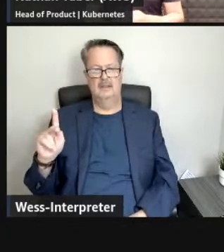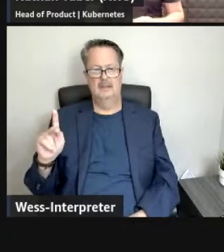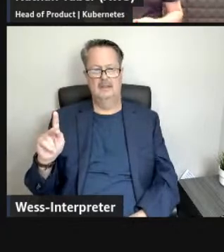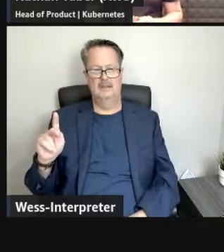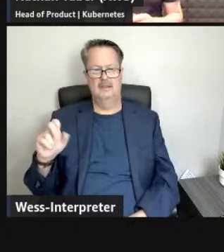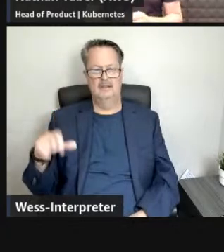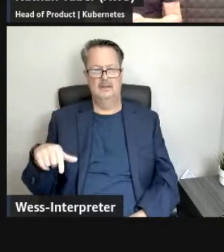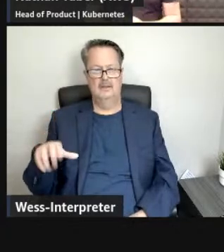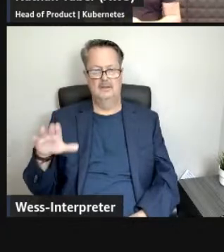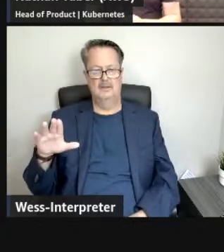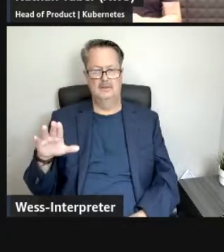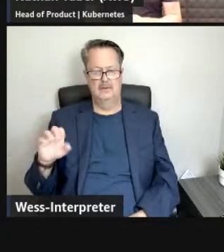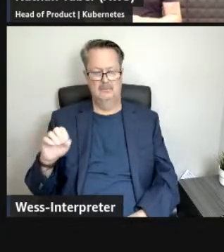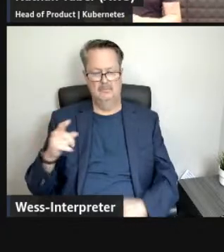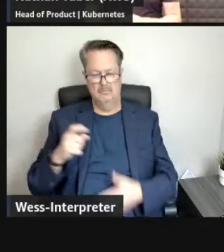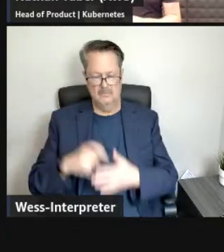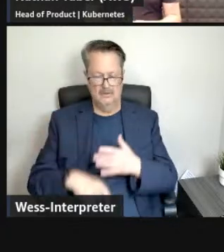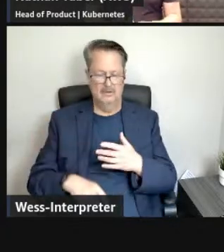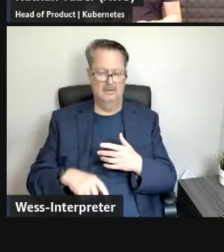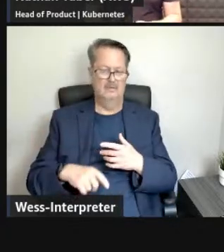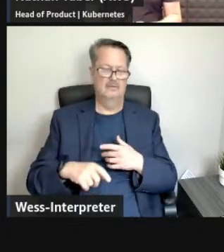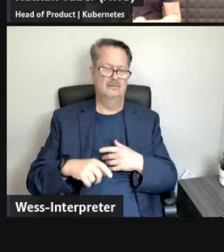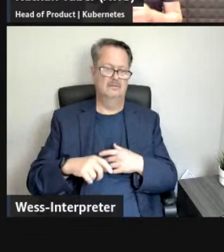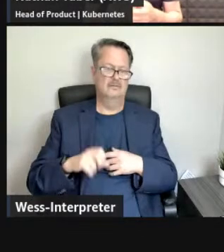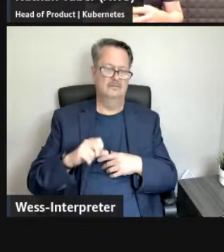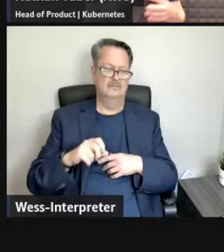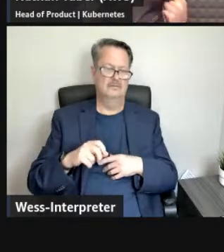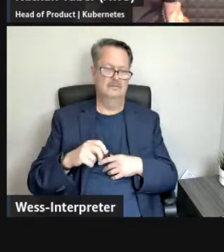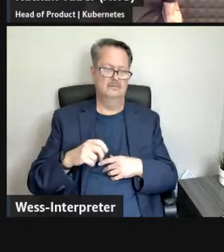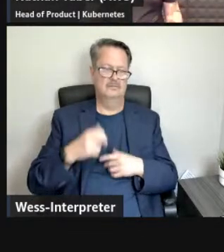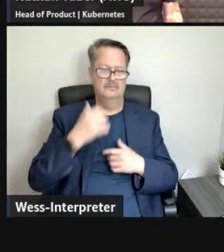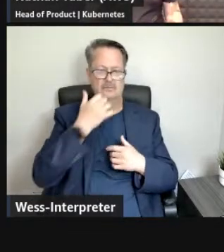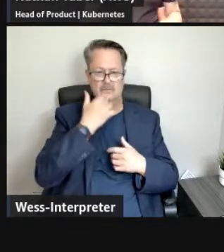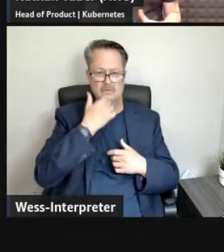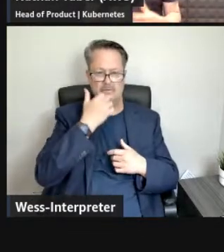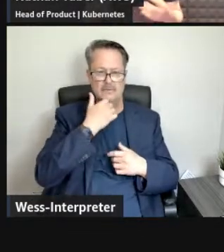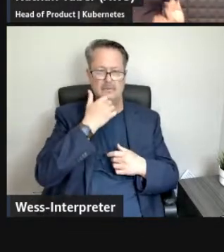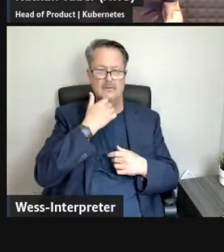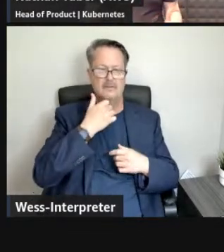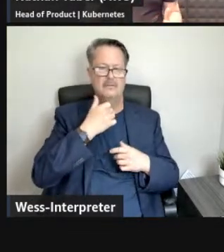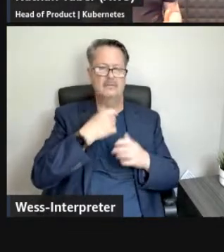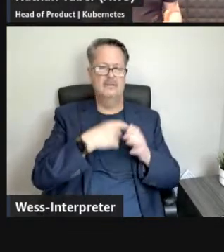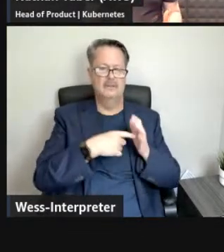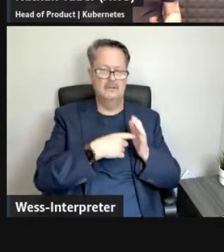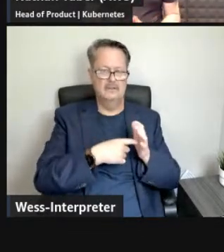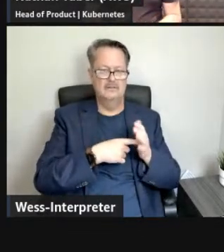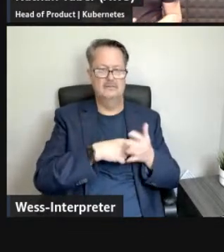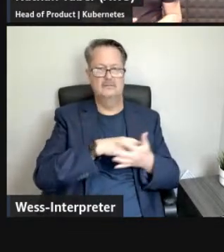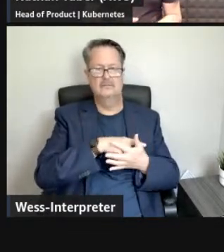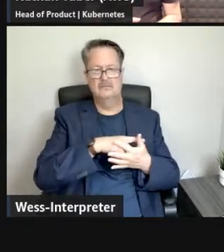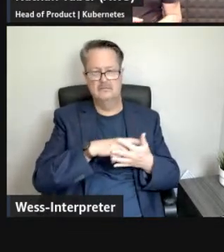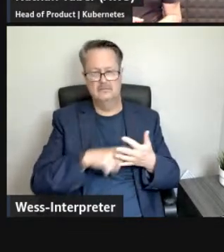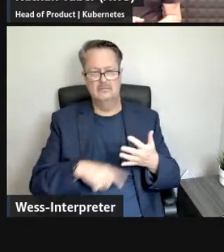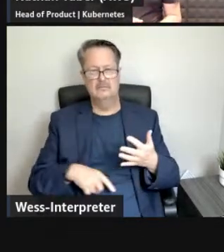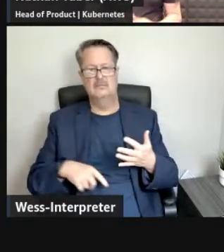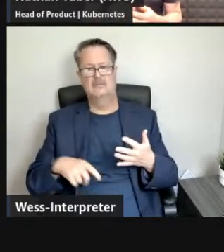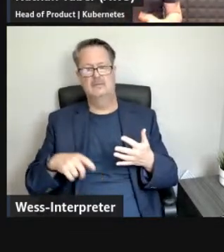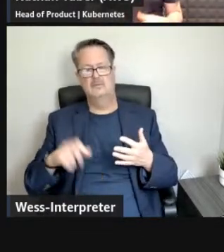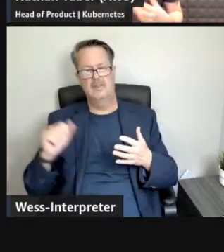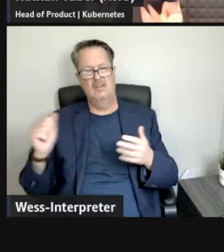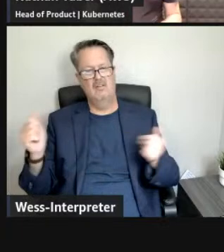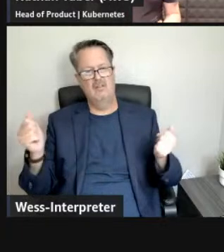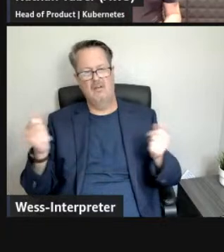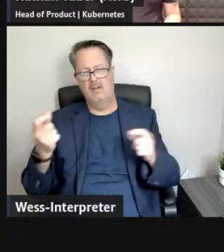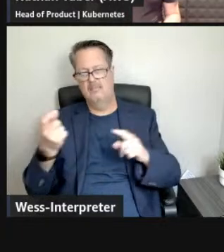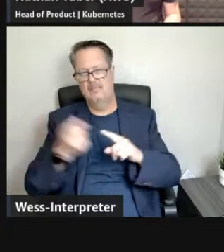compute savings plan, you can actually see all of those options directly inside of KubeCost. And